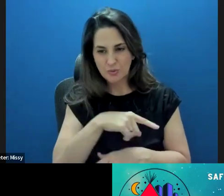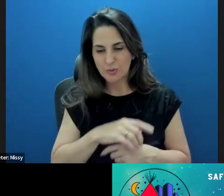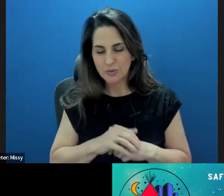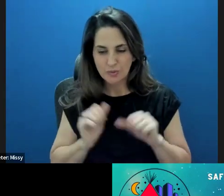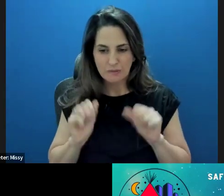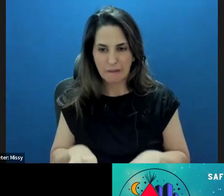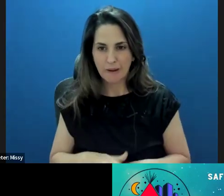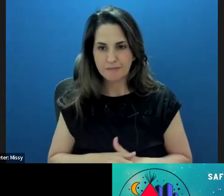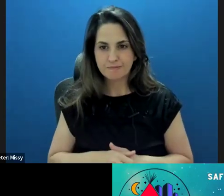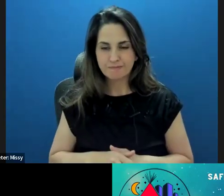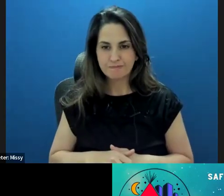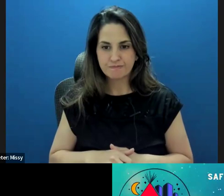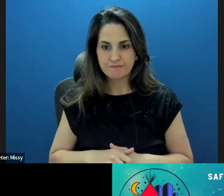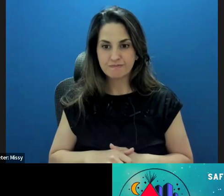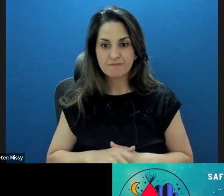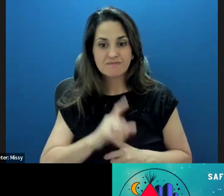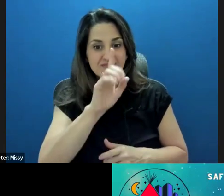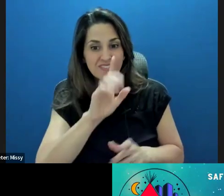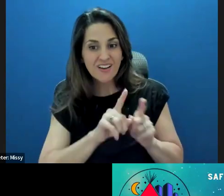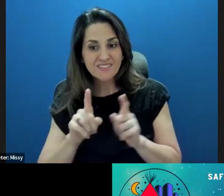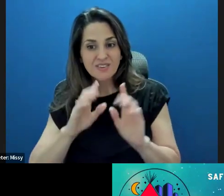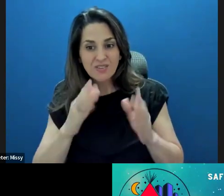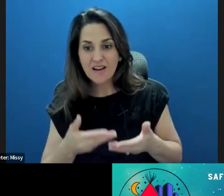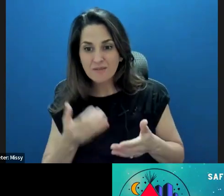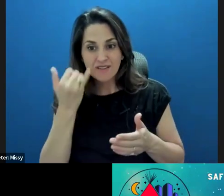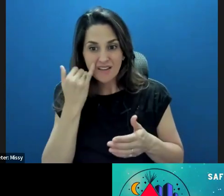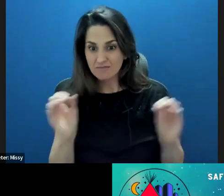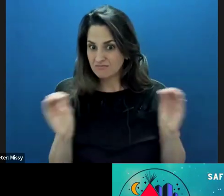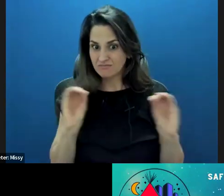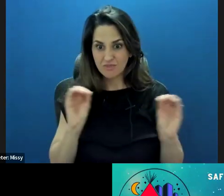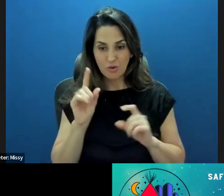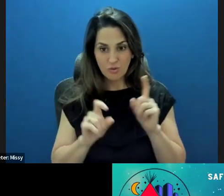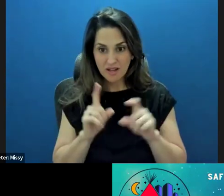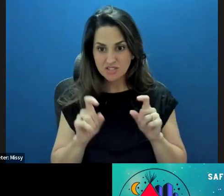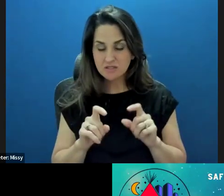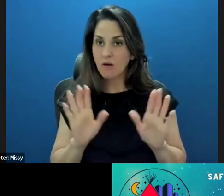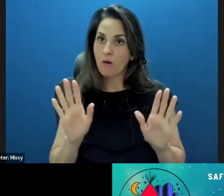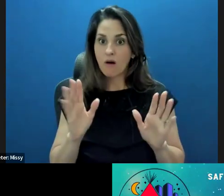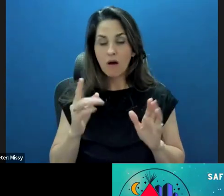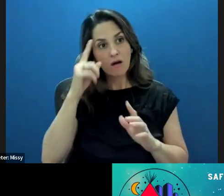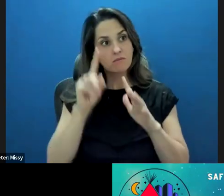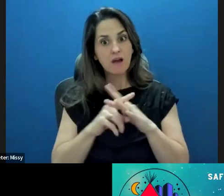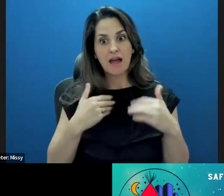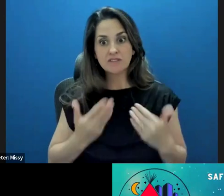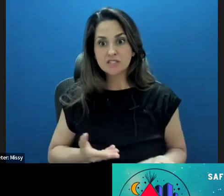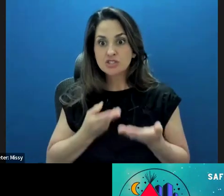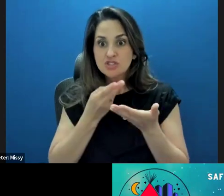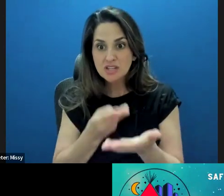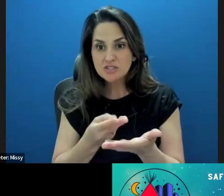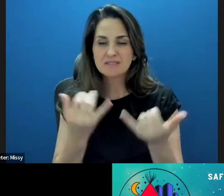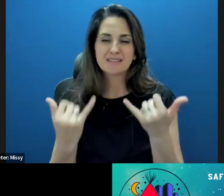question. I also want to welcome that if you don't have questions and you have suggestions, this is a great